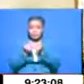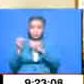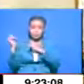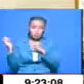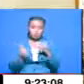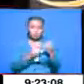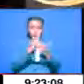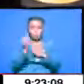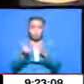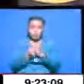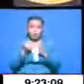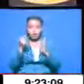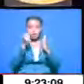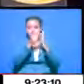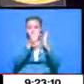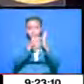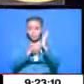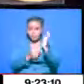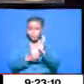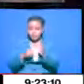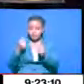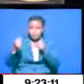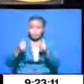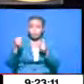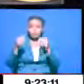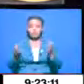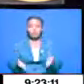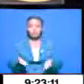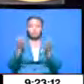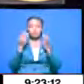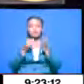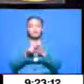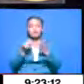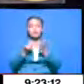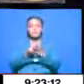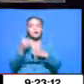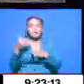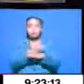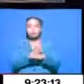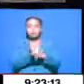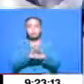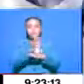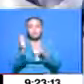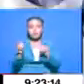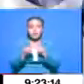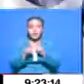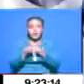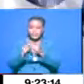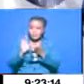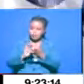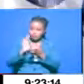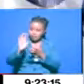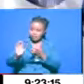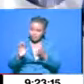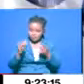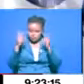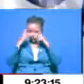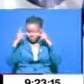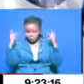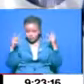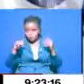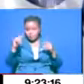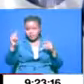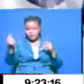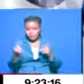will enhance synergy among them in the war on money laundering and financing of terrorism in Kenya. I would like to emphasize that these guidelines